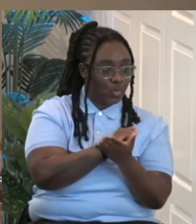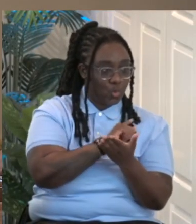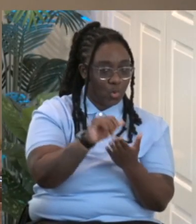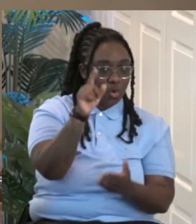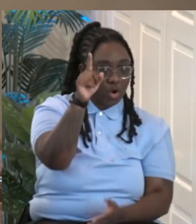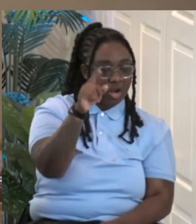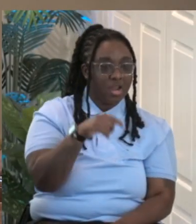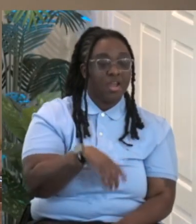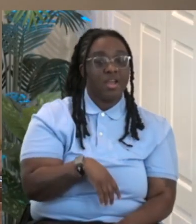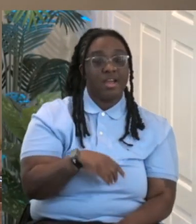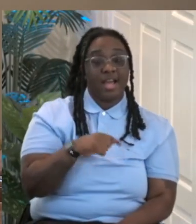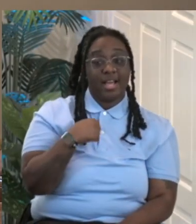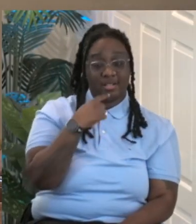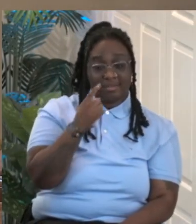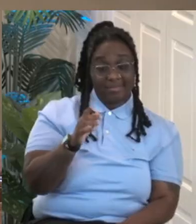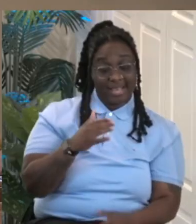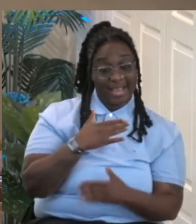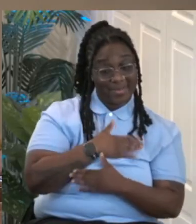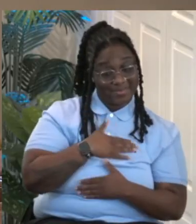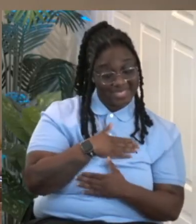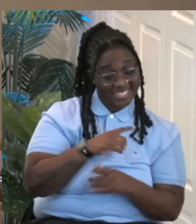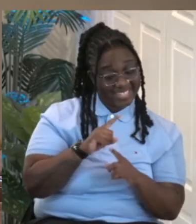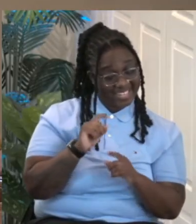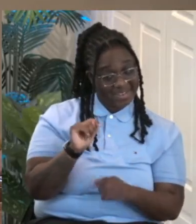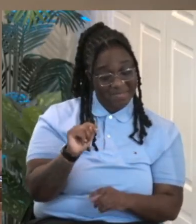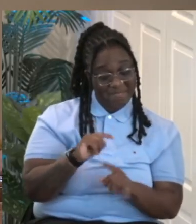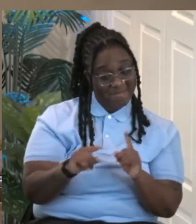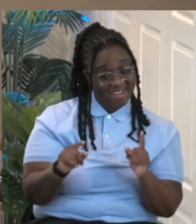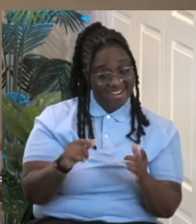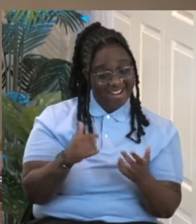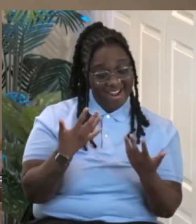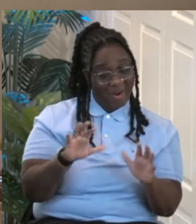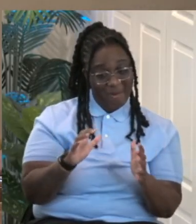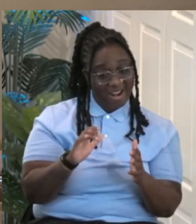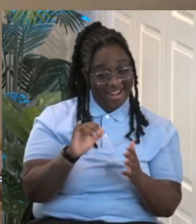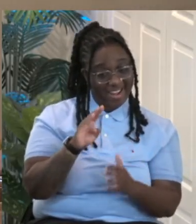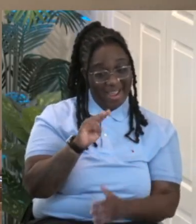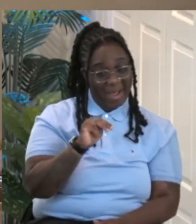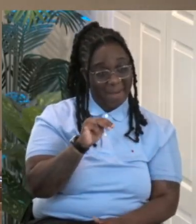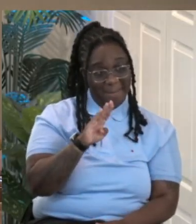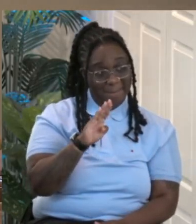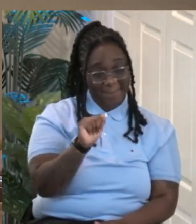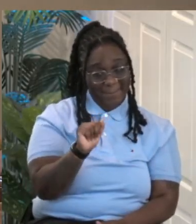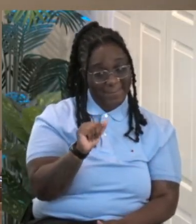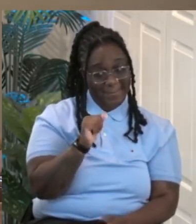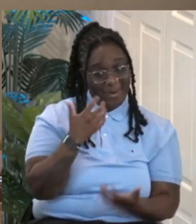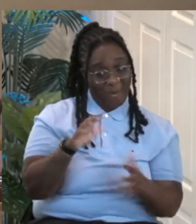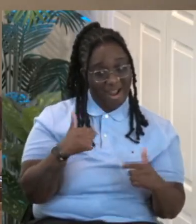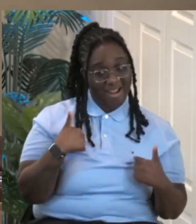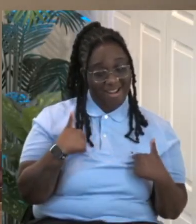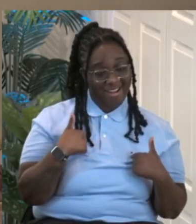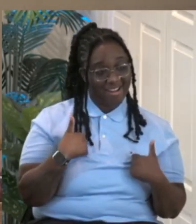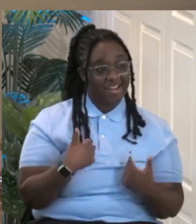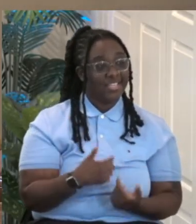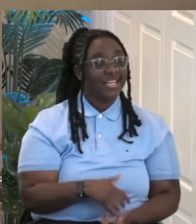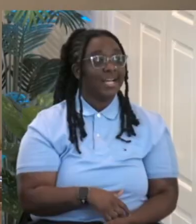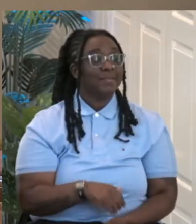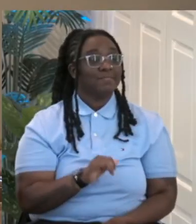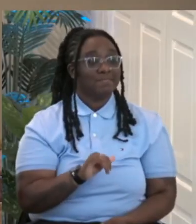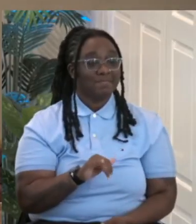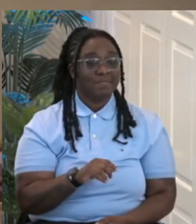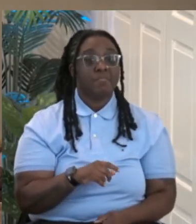an MBA. He said, okay. He put the envelope back and walked away, you know? So I had those